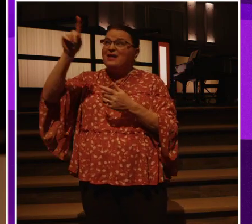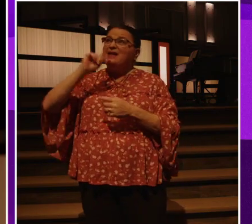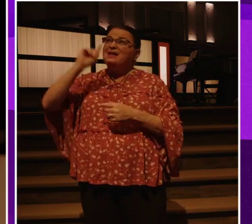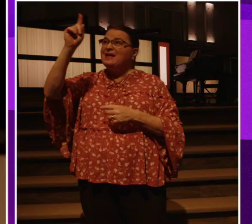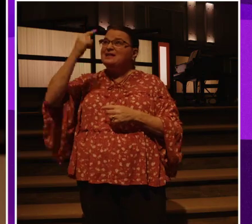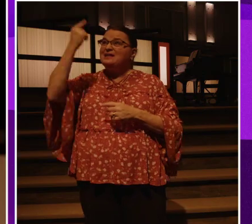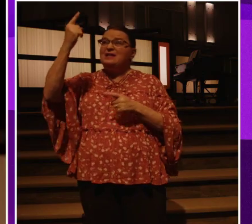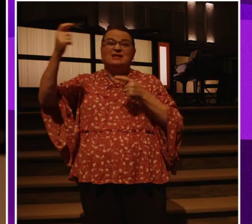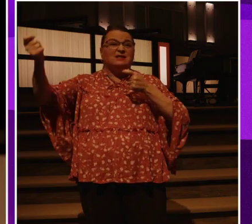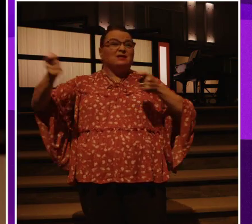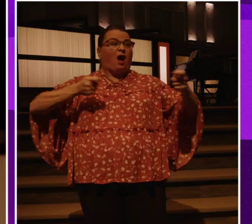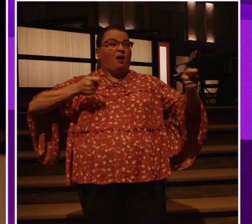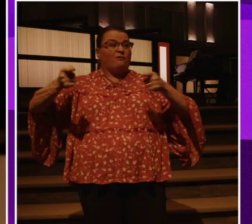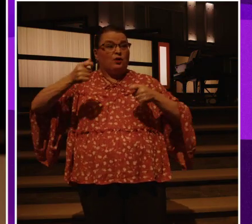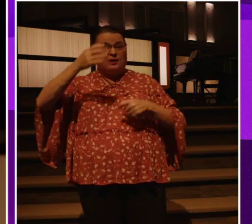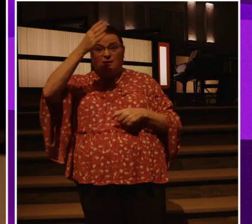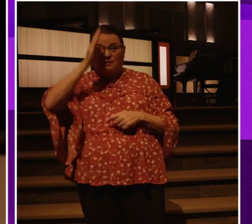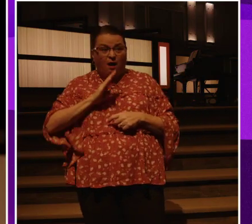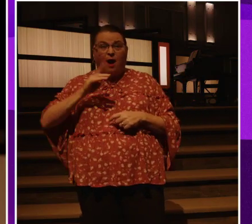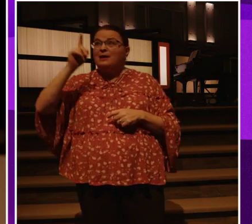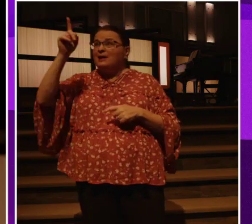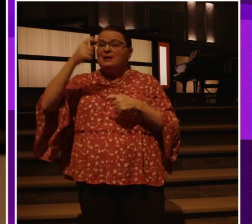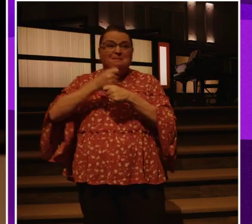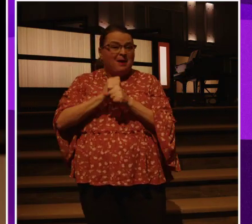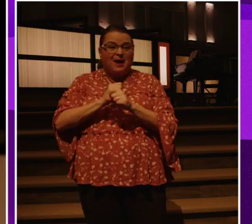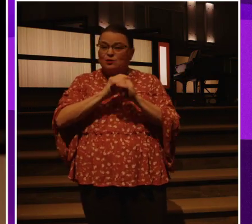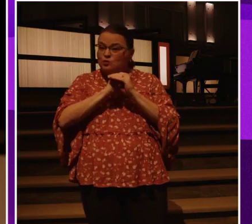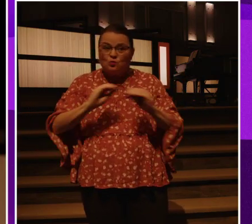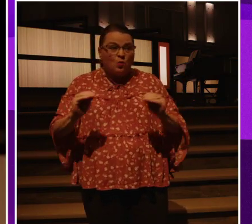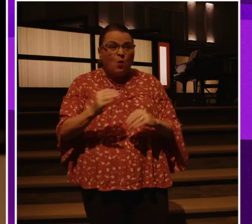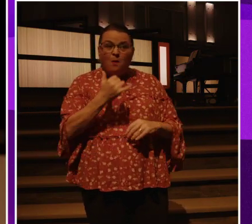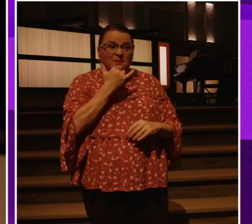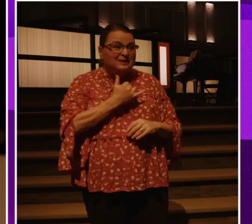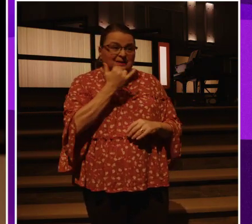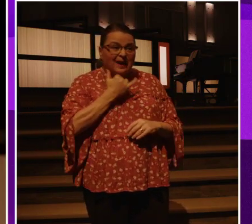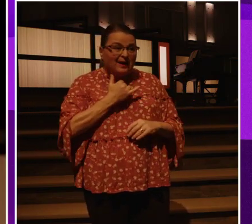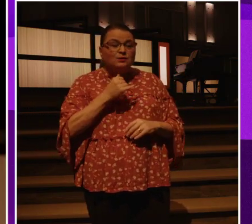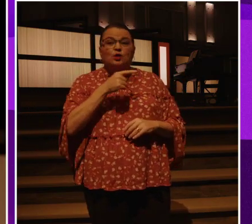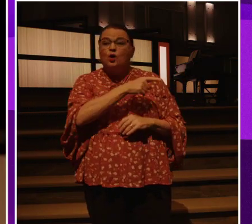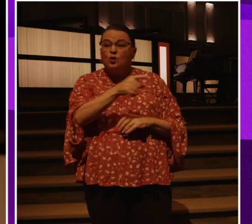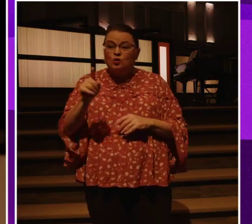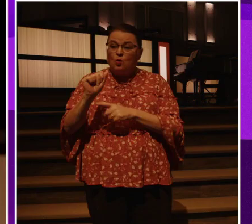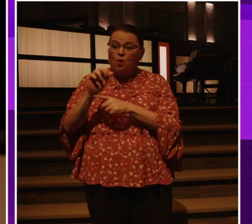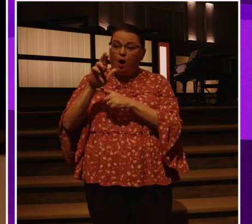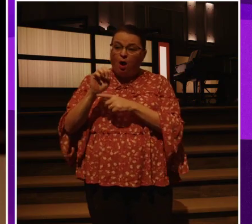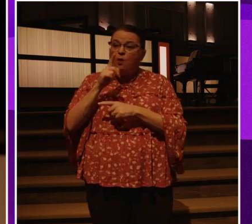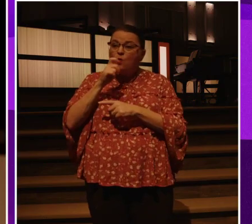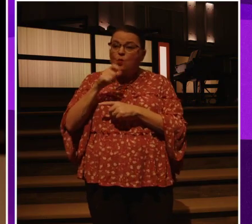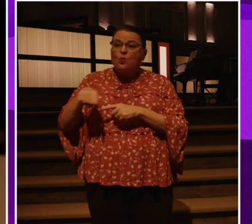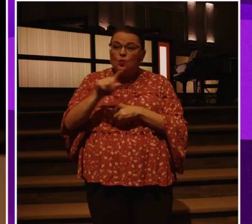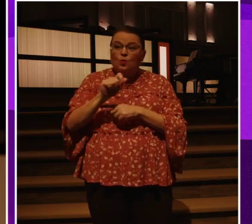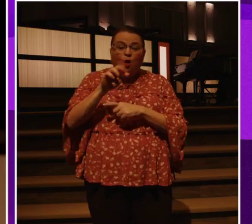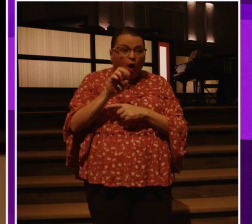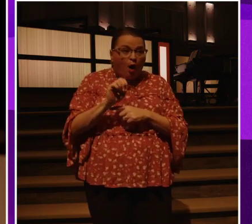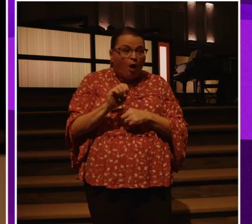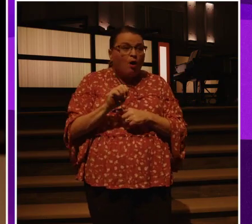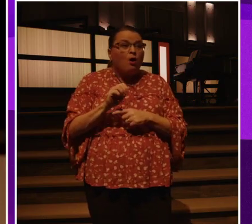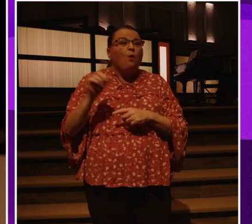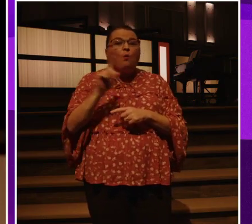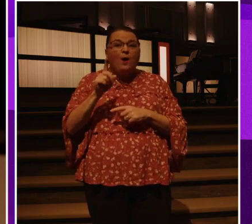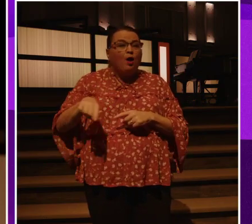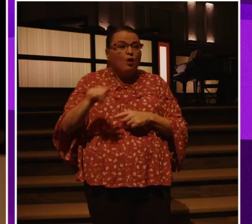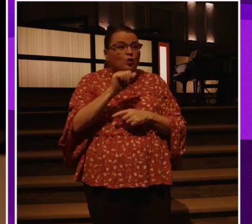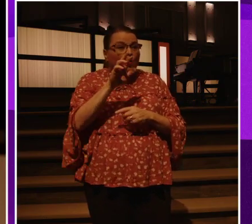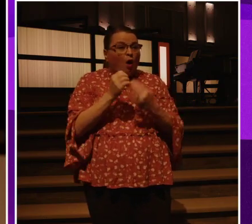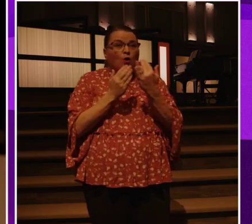God, that He makes no mistakes, that you are who you are and where you are by His divine